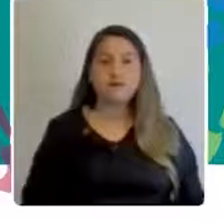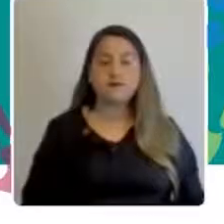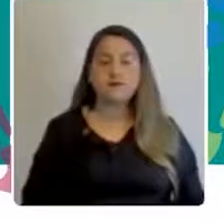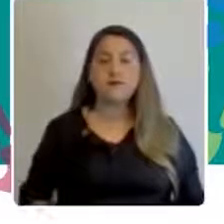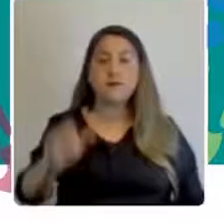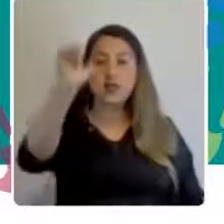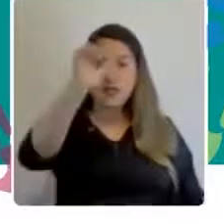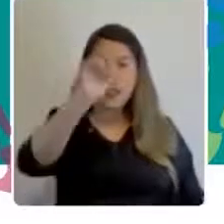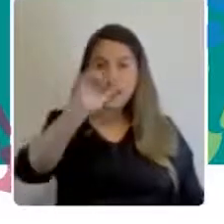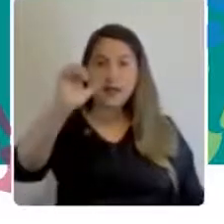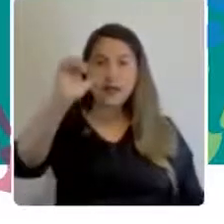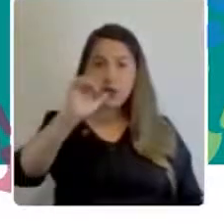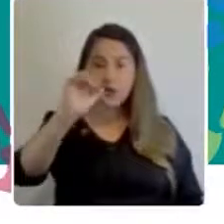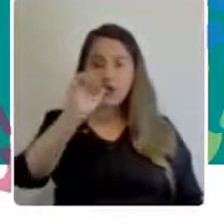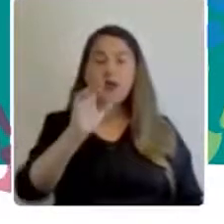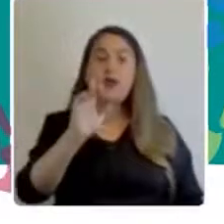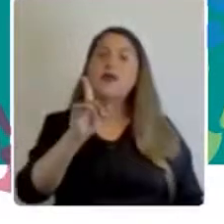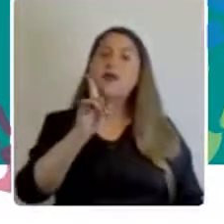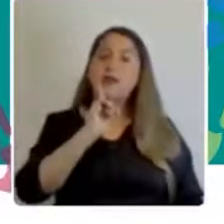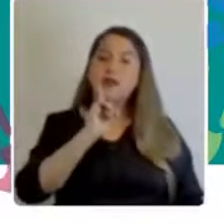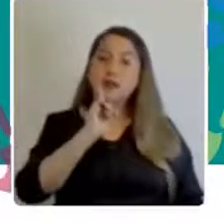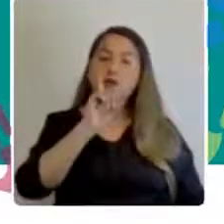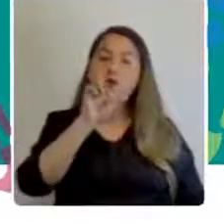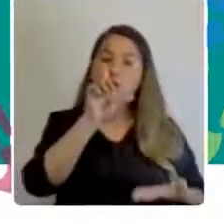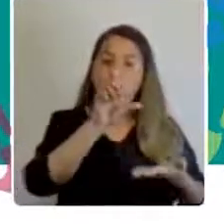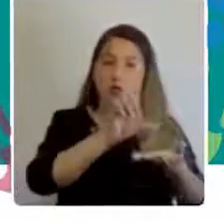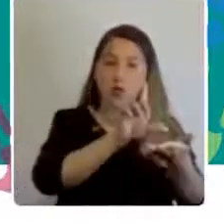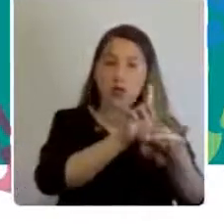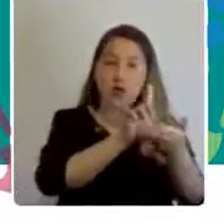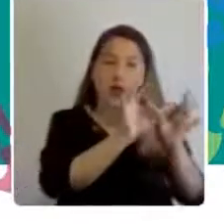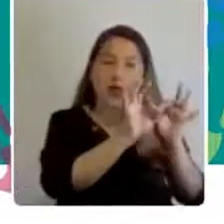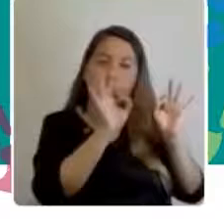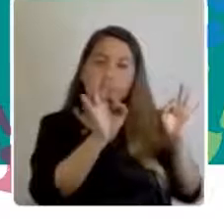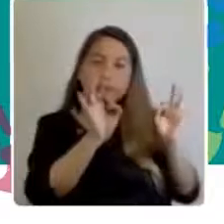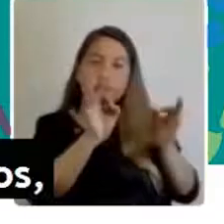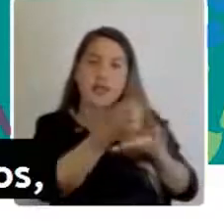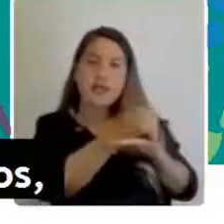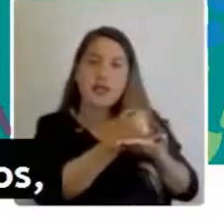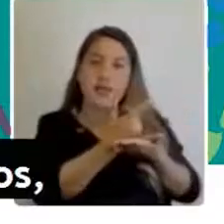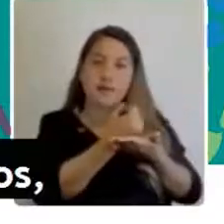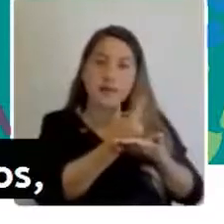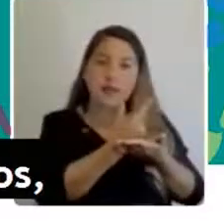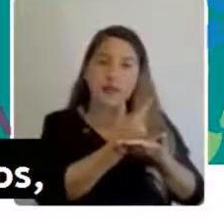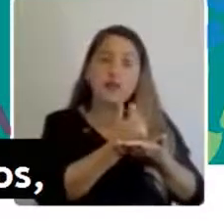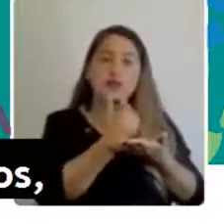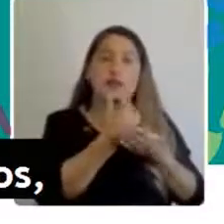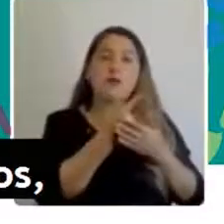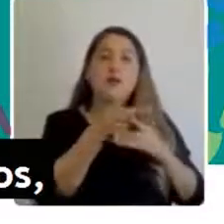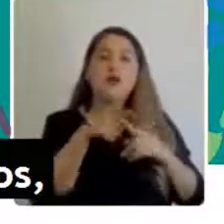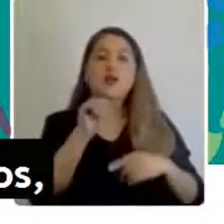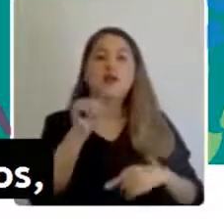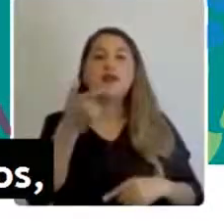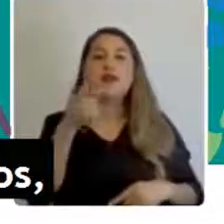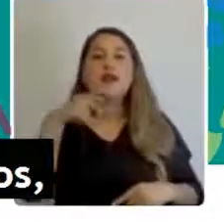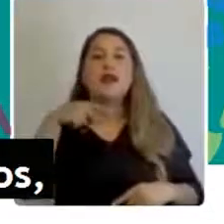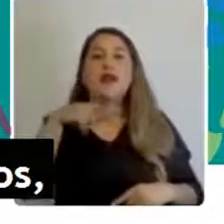Medicines. And through EMA, all orphan drugs are not only